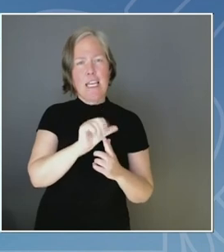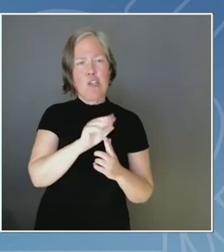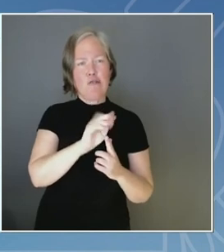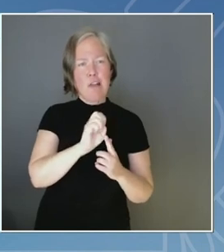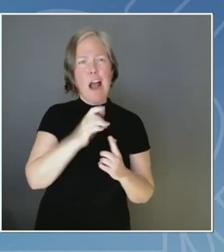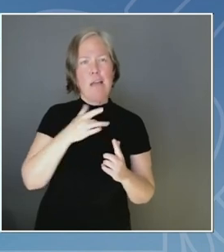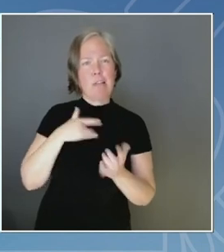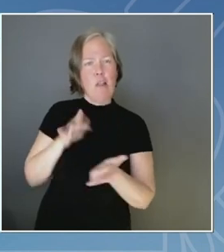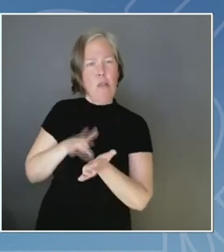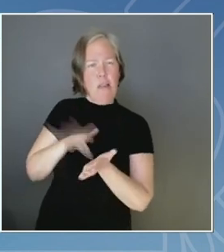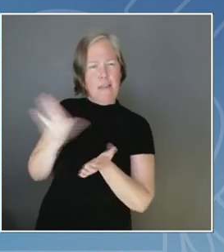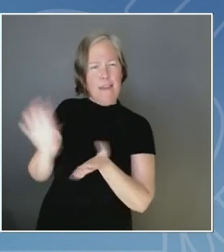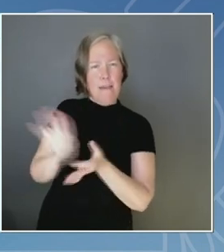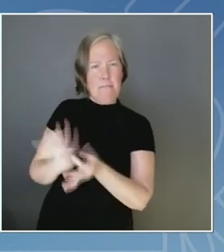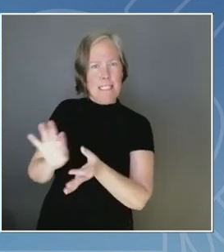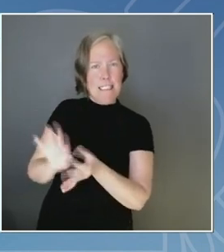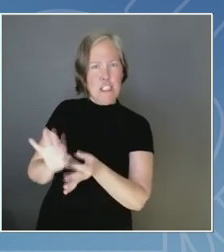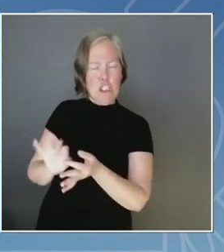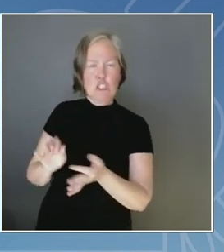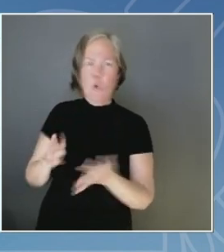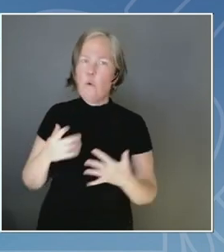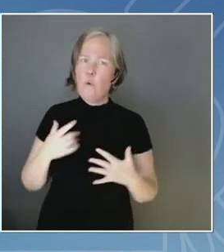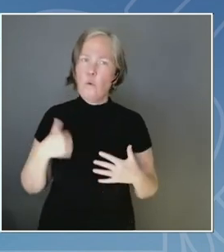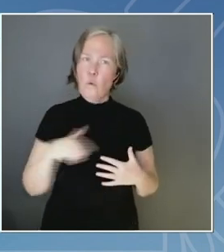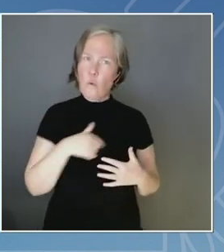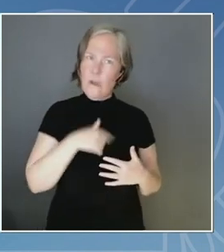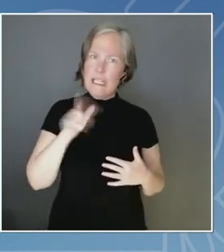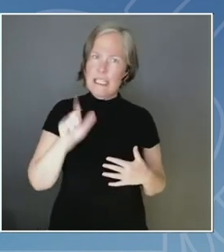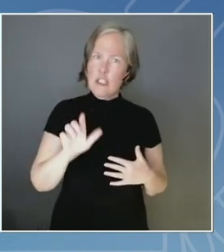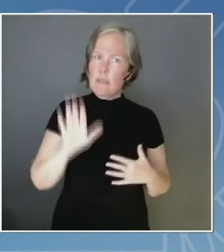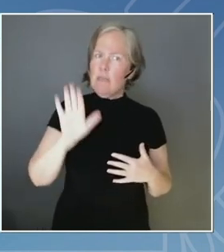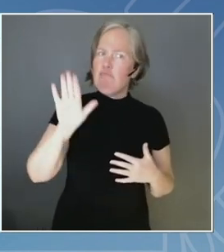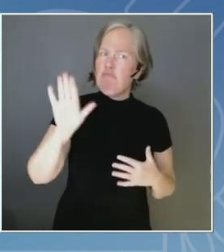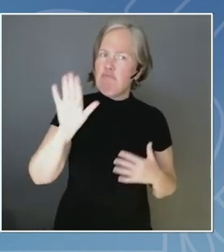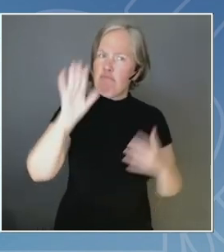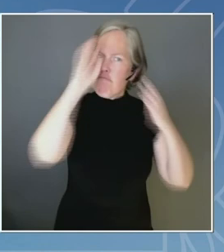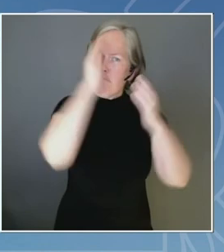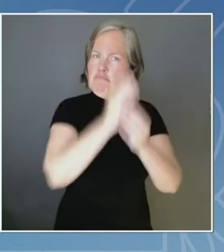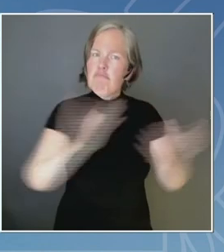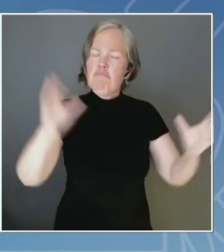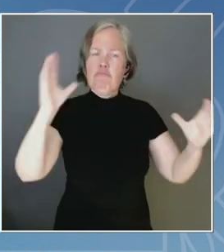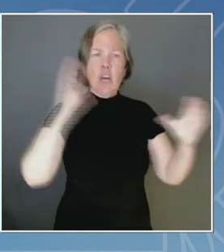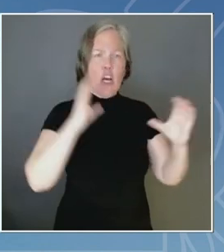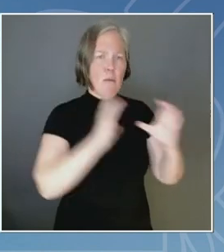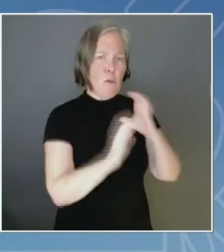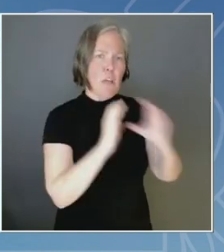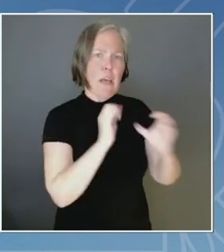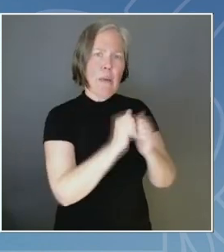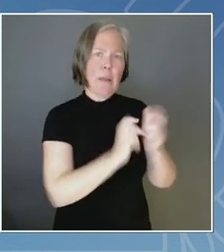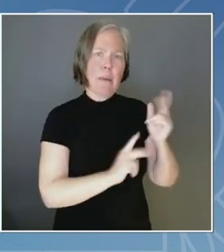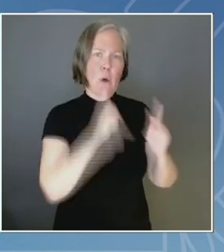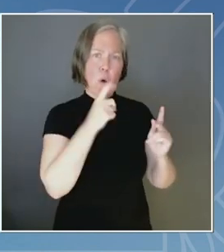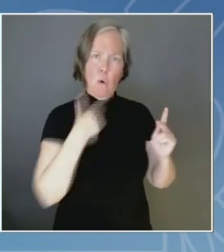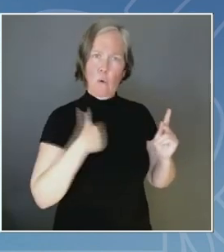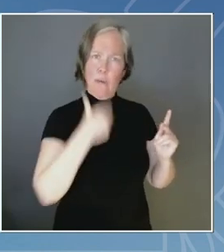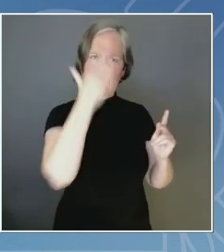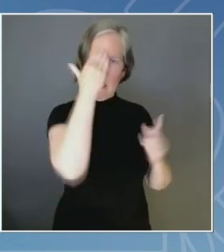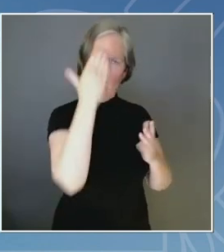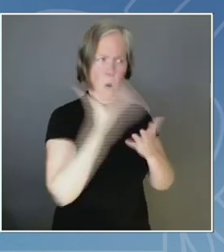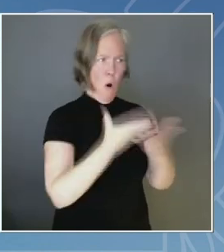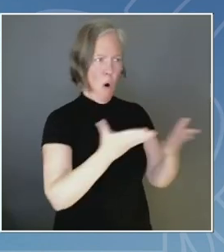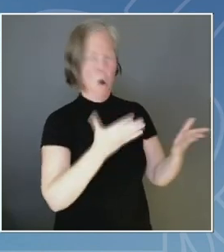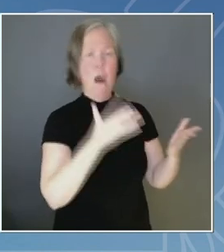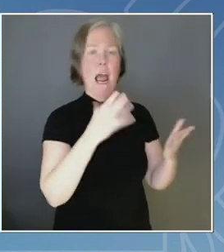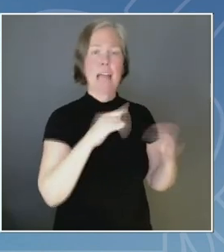we communicate this with people that we know, and also at the same time, we bring this one out to